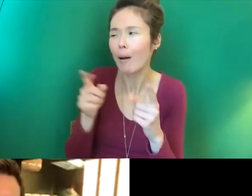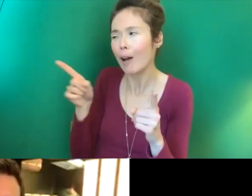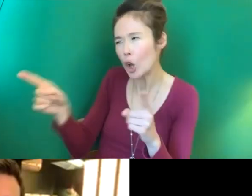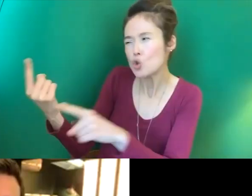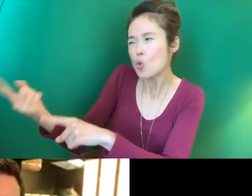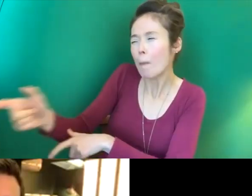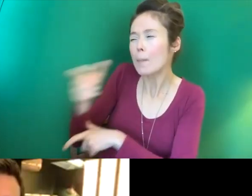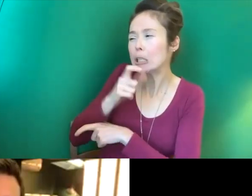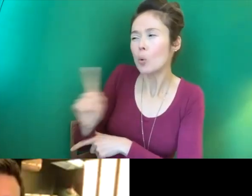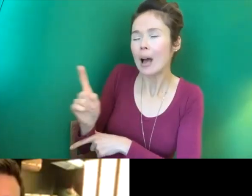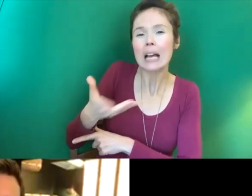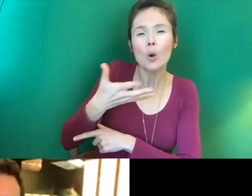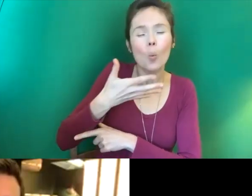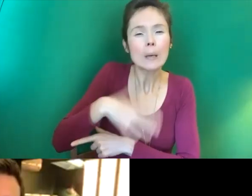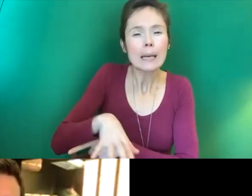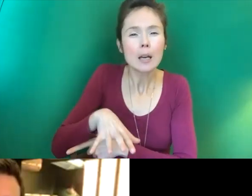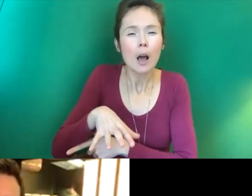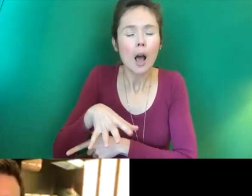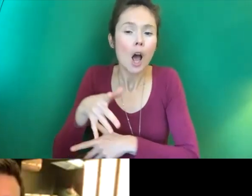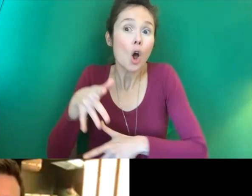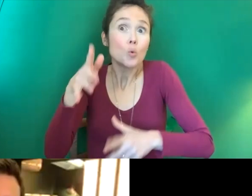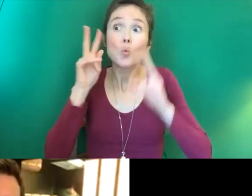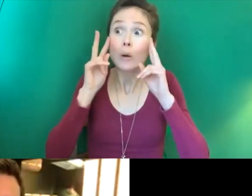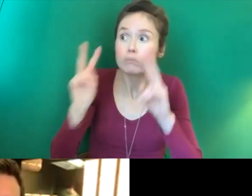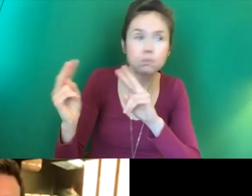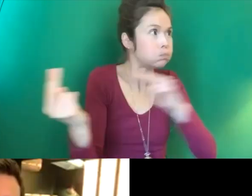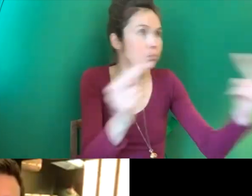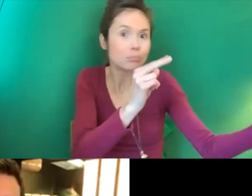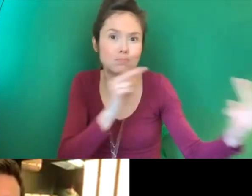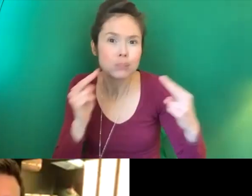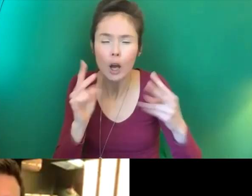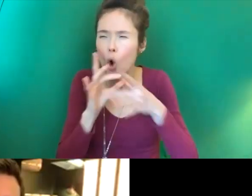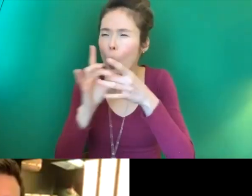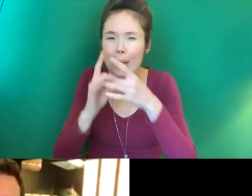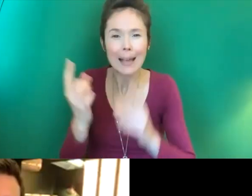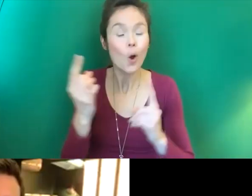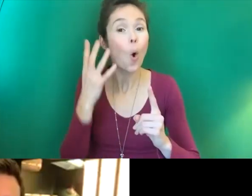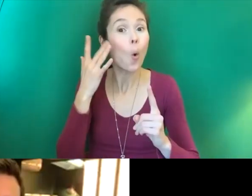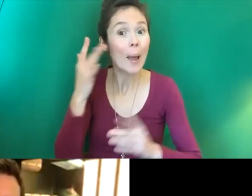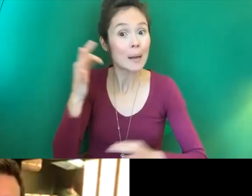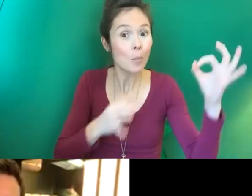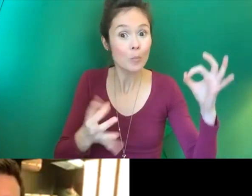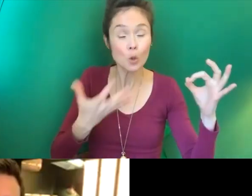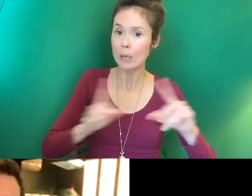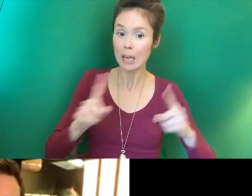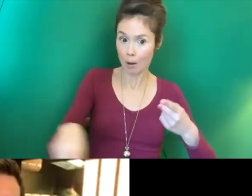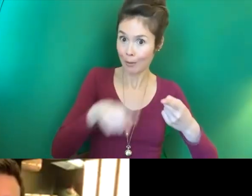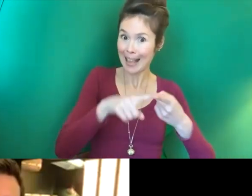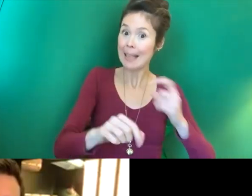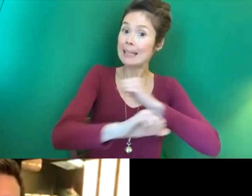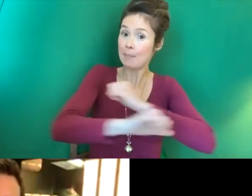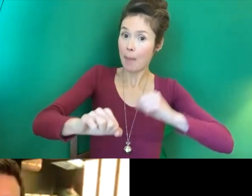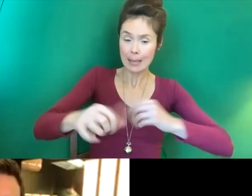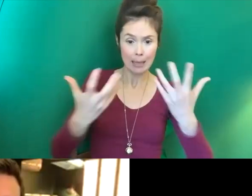able to use the space flexibly, have spaces where there was the space to set up the equipment. Also